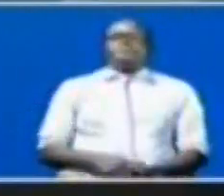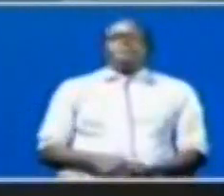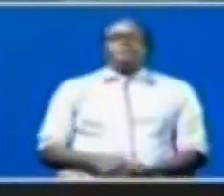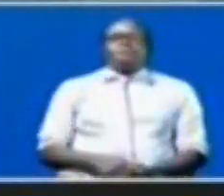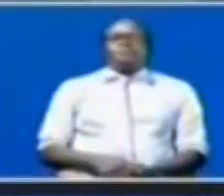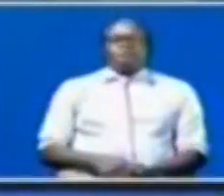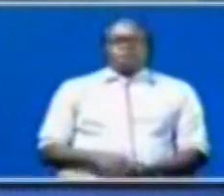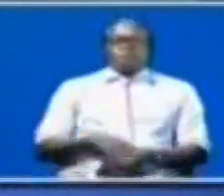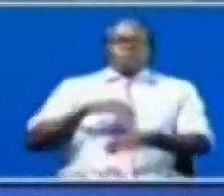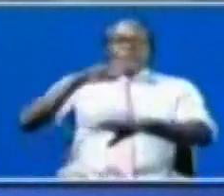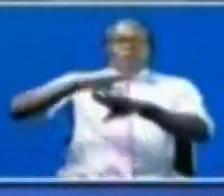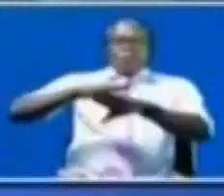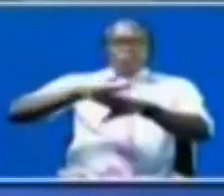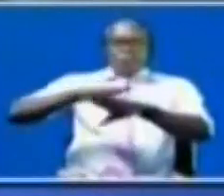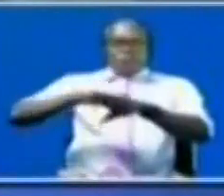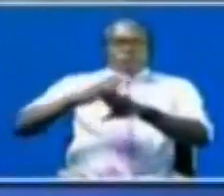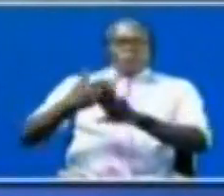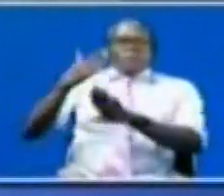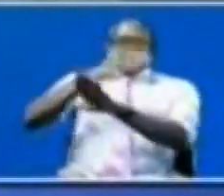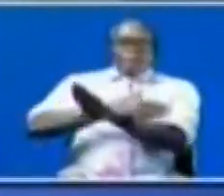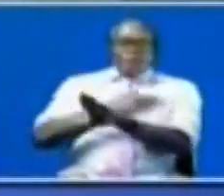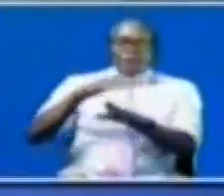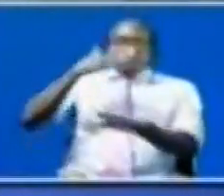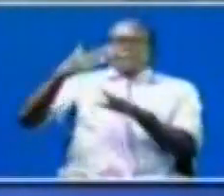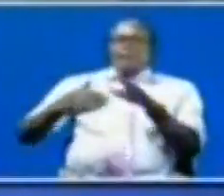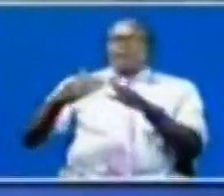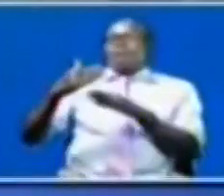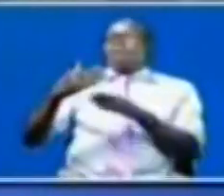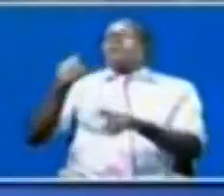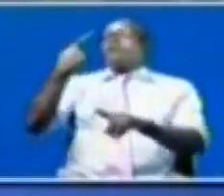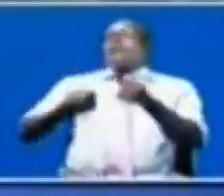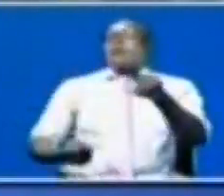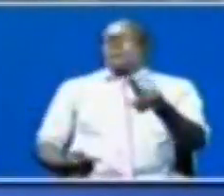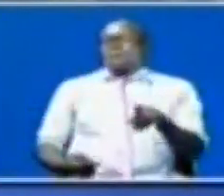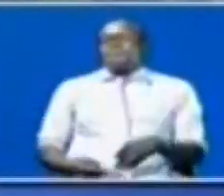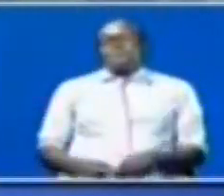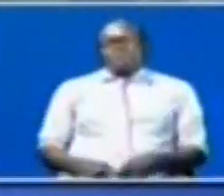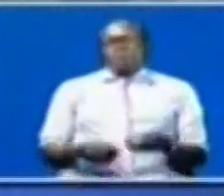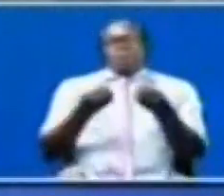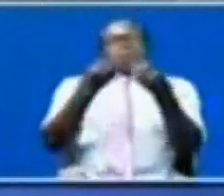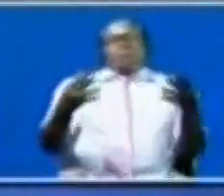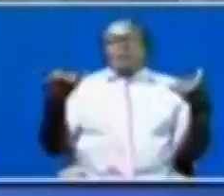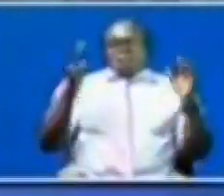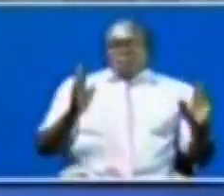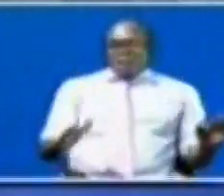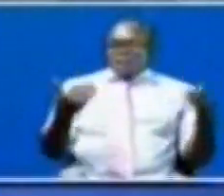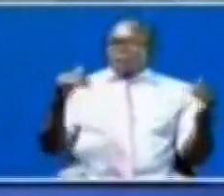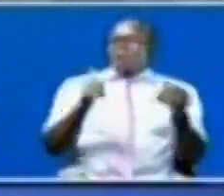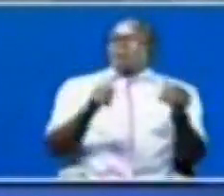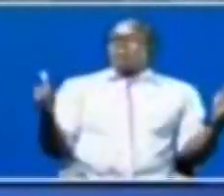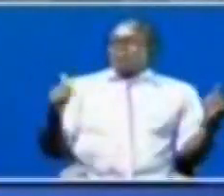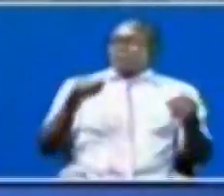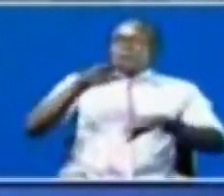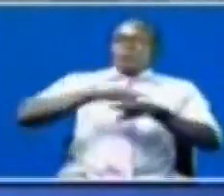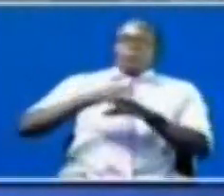Has been very good before the end of the year, the first part of the year. Many players have played very well. There have been some very good